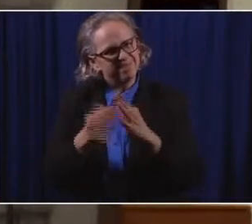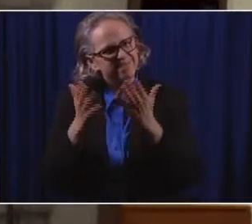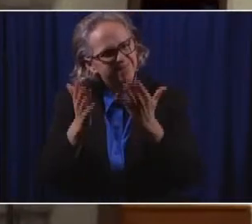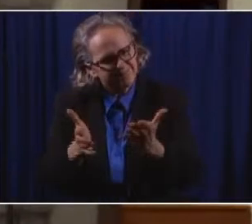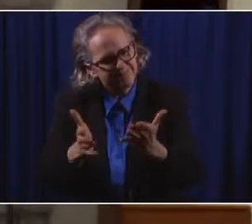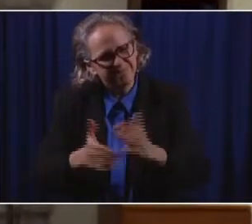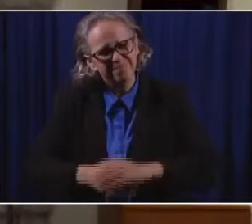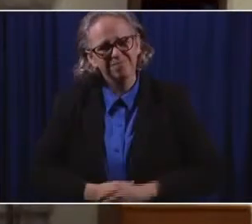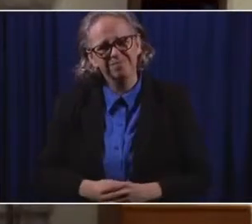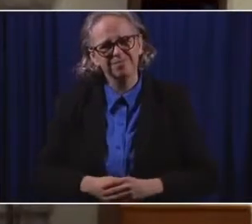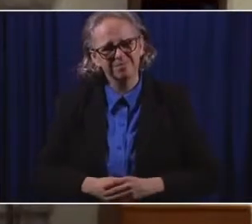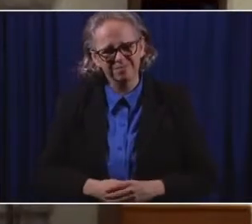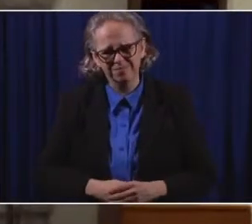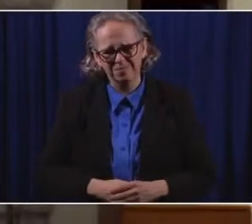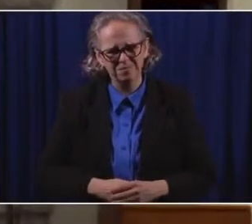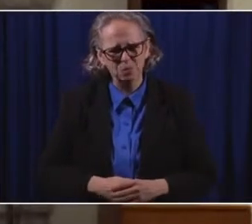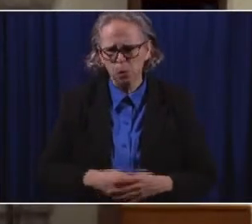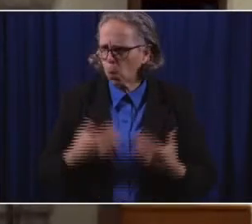So what do we do about this?